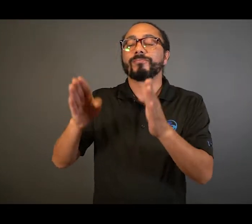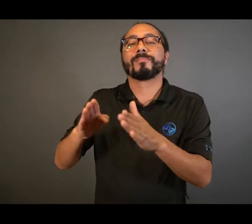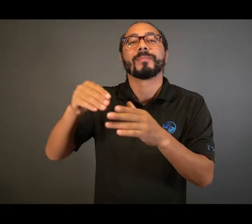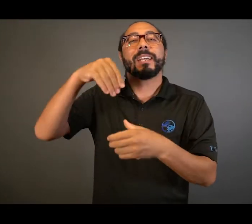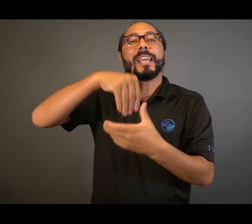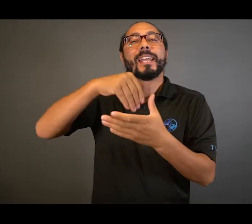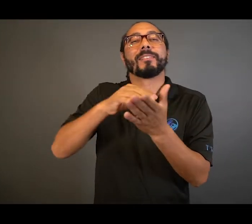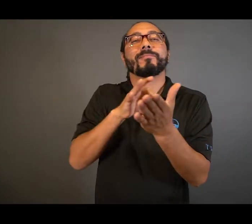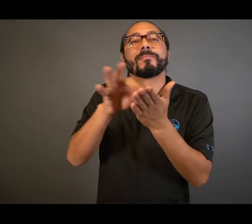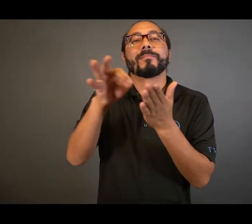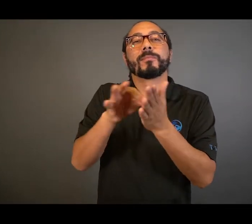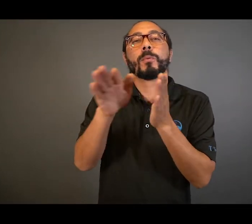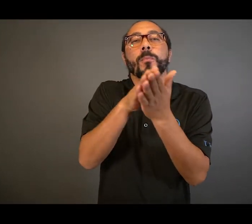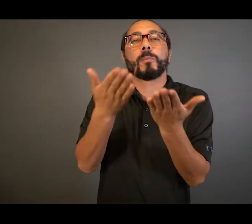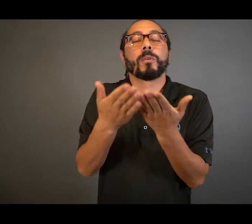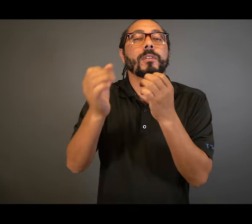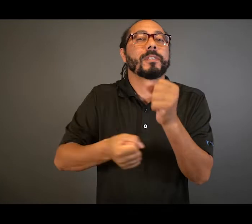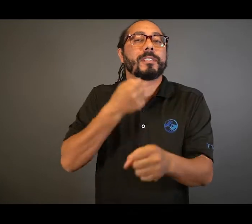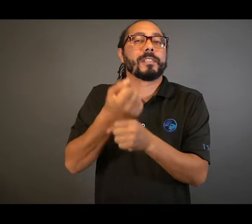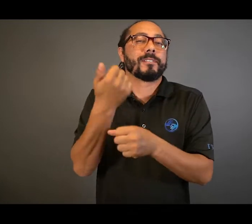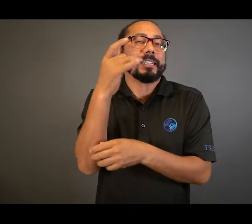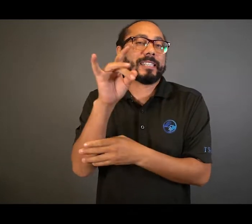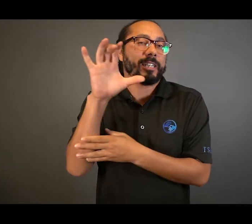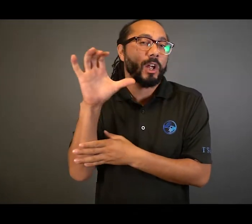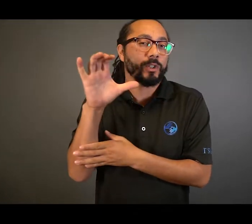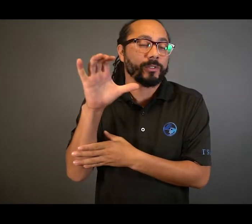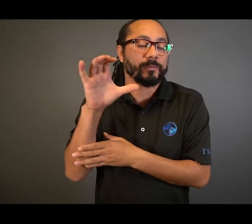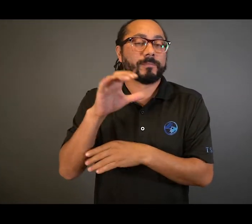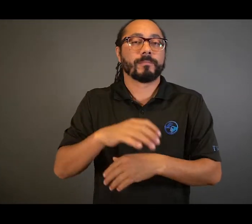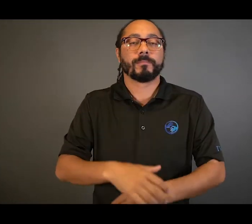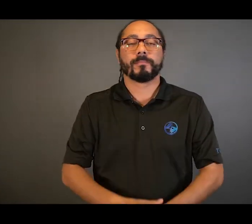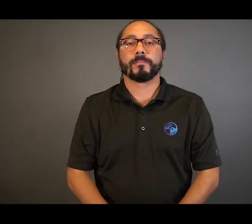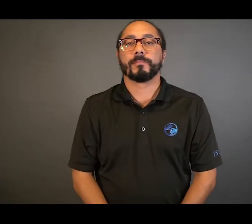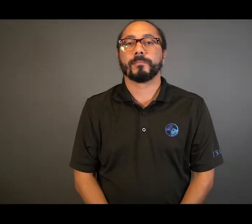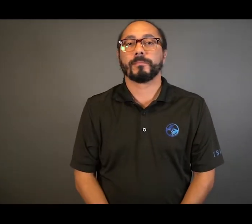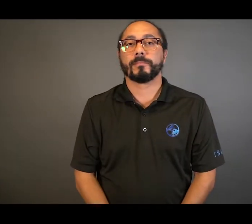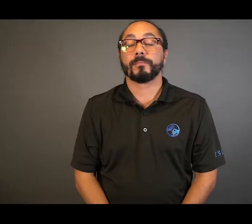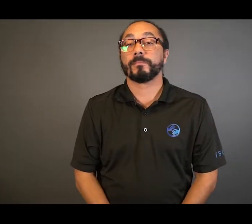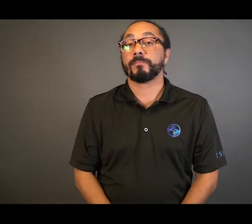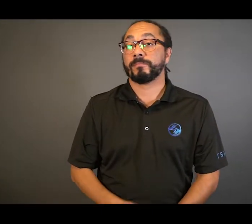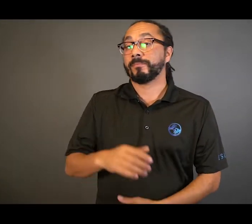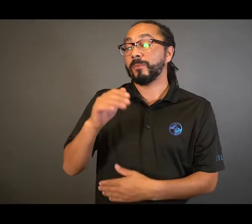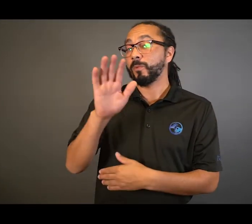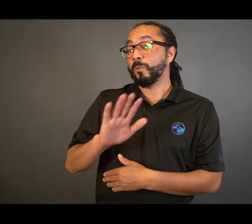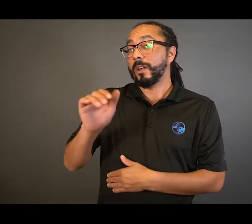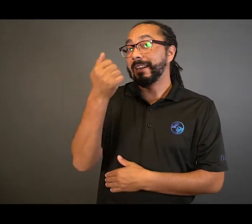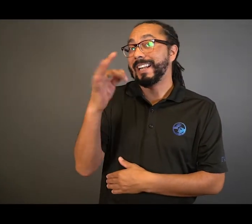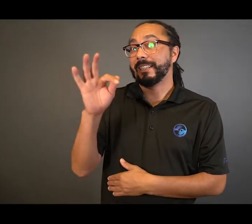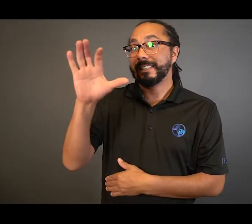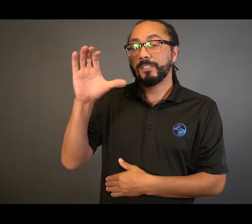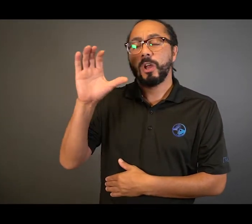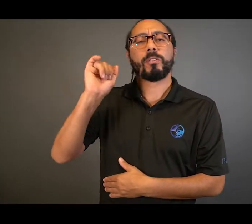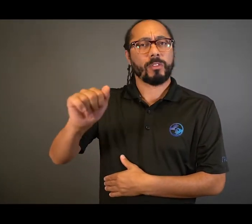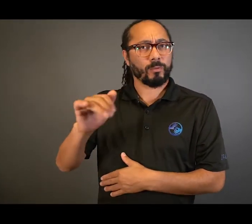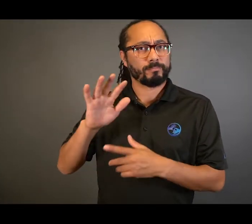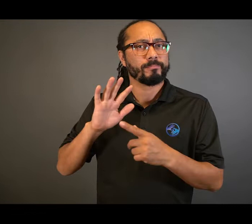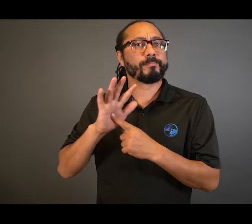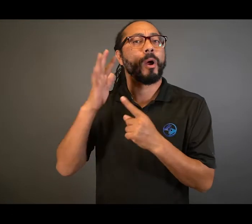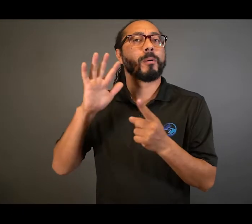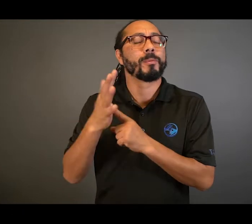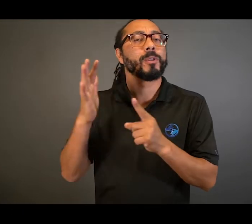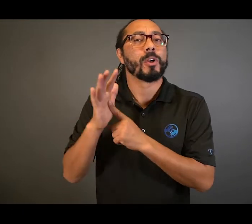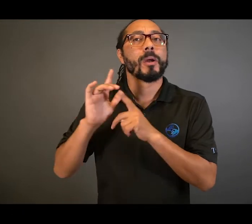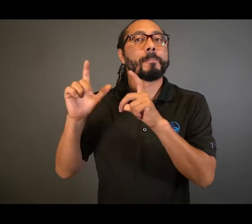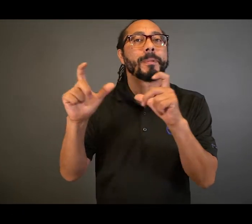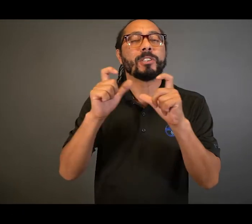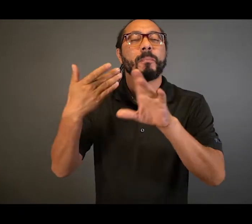overlay Thomas's ledger books from the mid-1800s. In the 19th century, silhouettes were a popular form